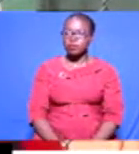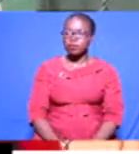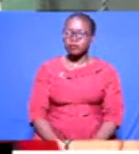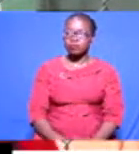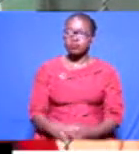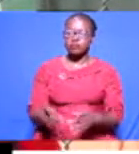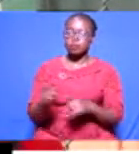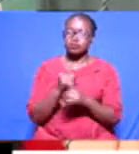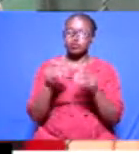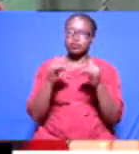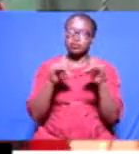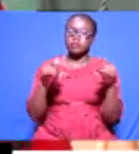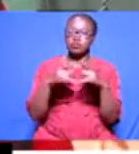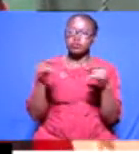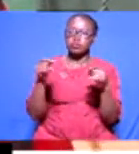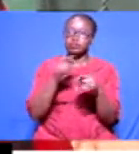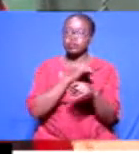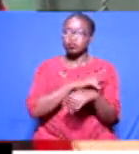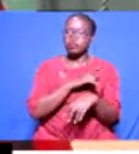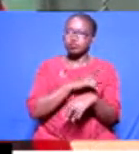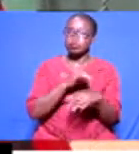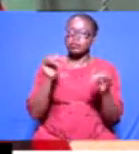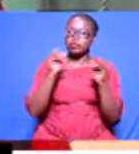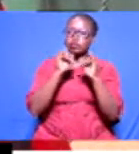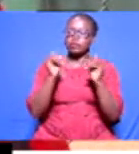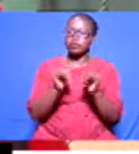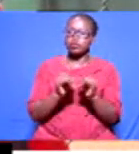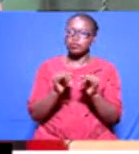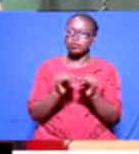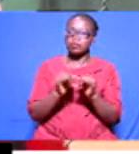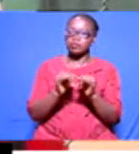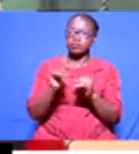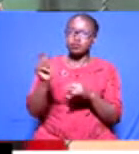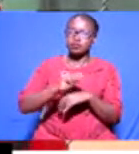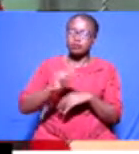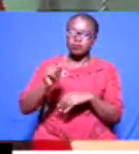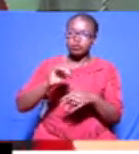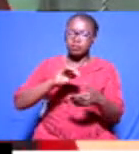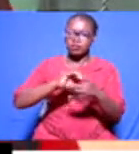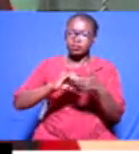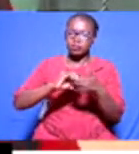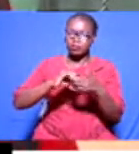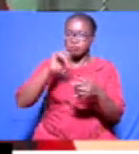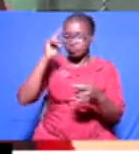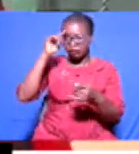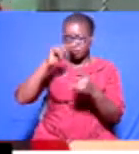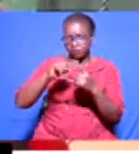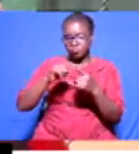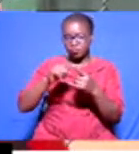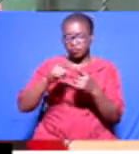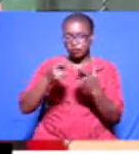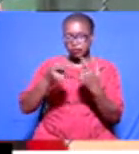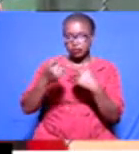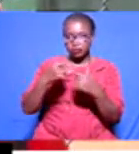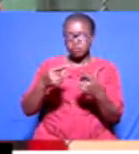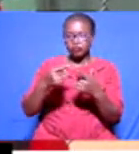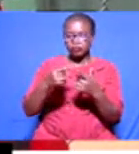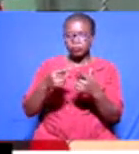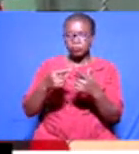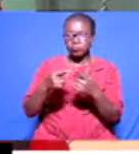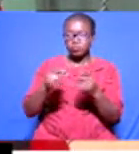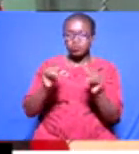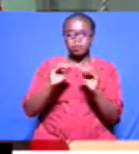camp. Luckily, International Tennis Federation came in handy to put her in a